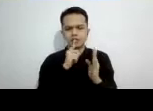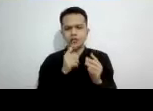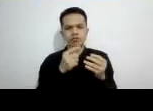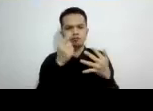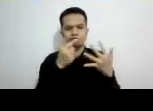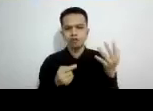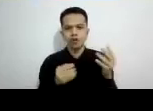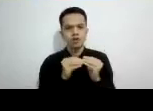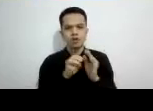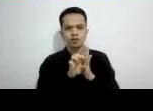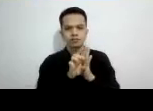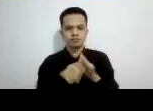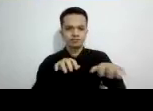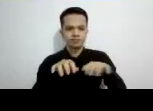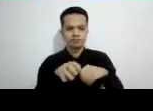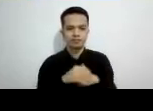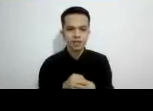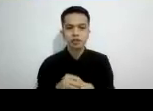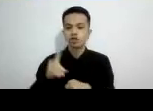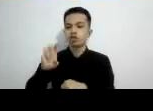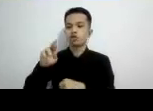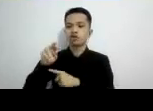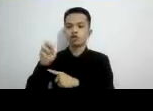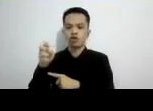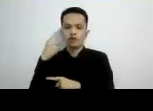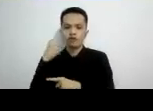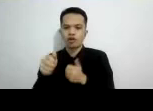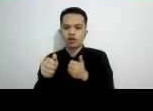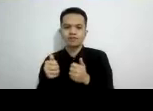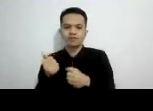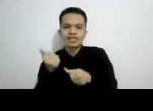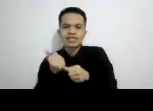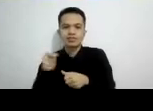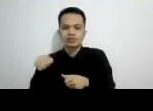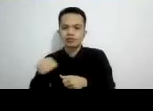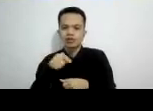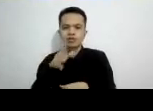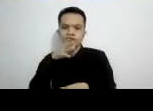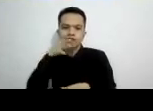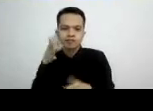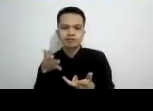are doing. Drones that are being used to assist agriculture, for example, that they've done in Iligan.